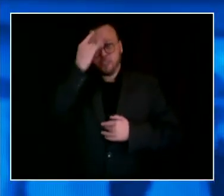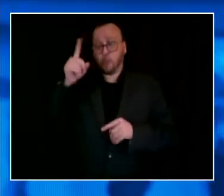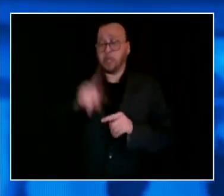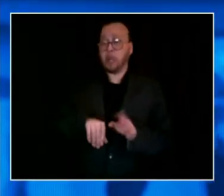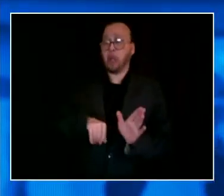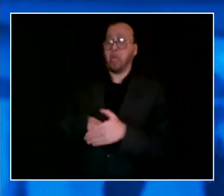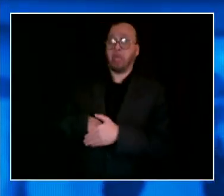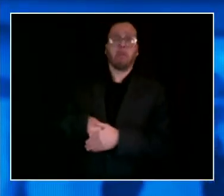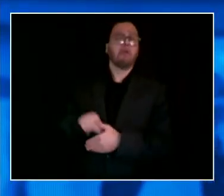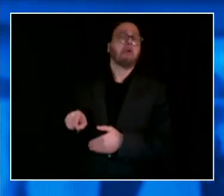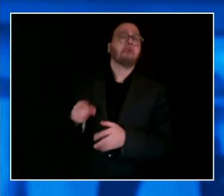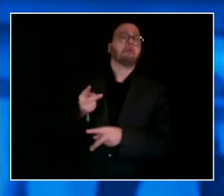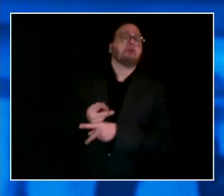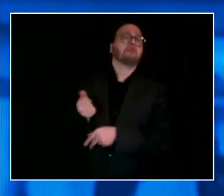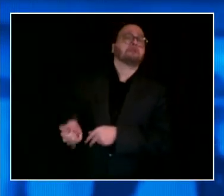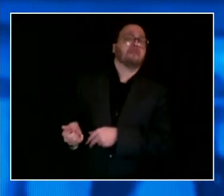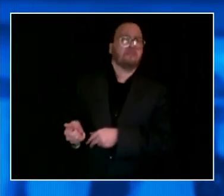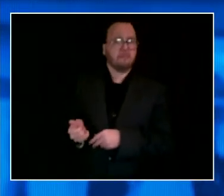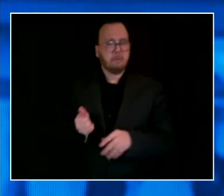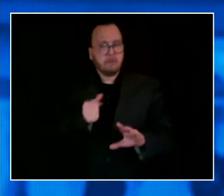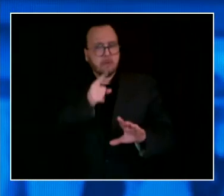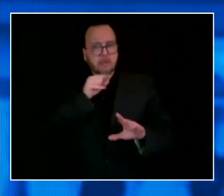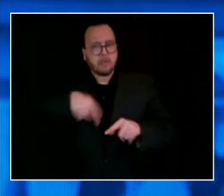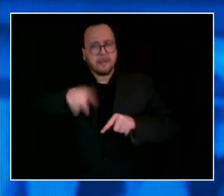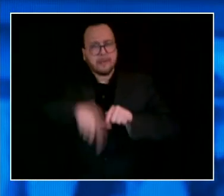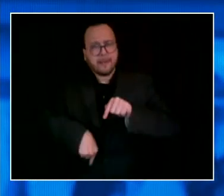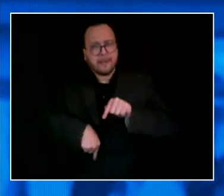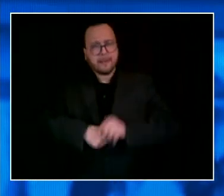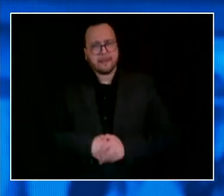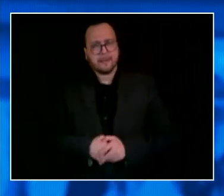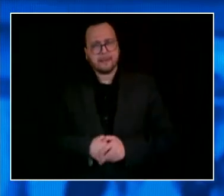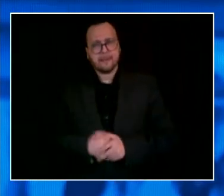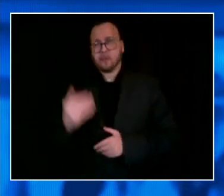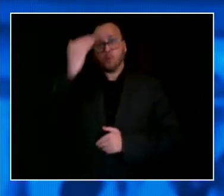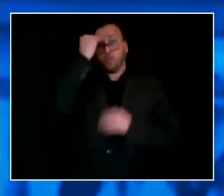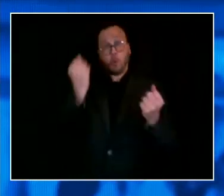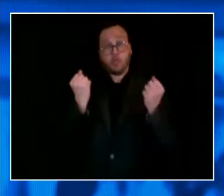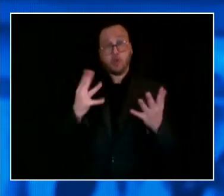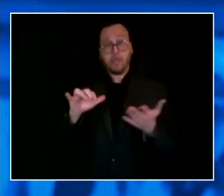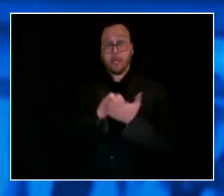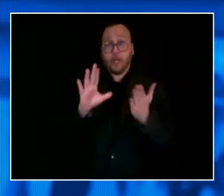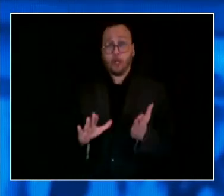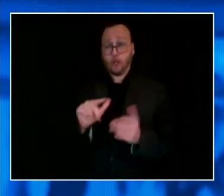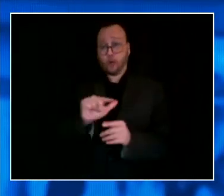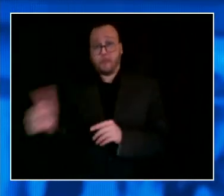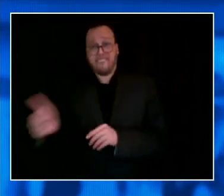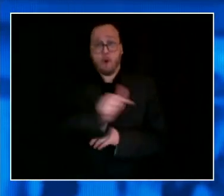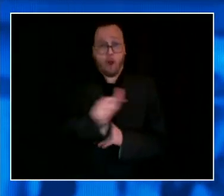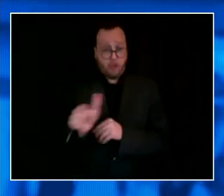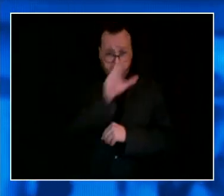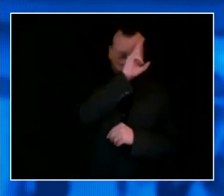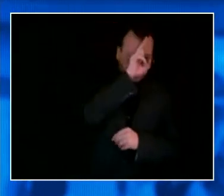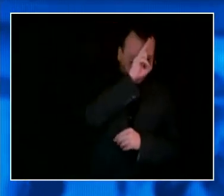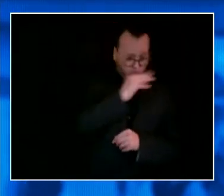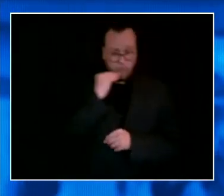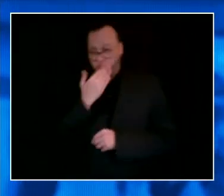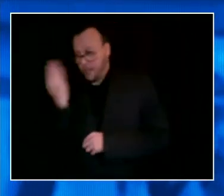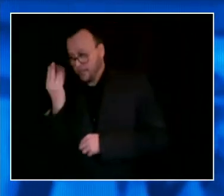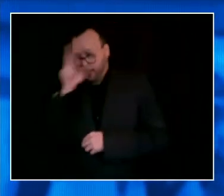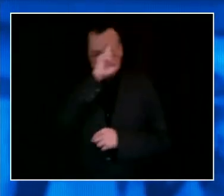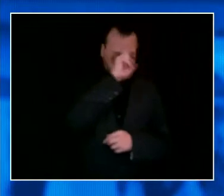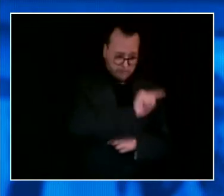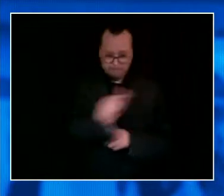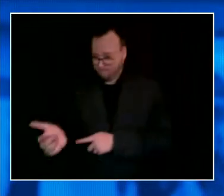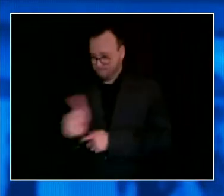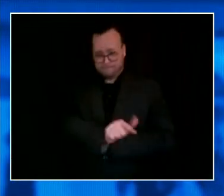care of themselves when they can't. We know that too many New Yorkers cycle between the hospital and homelessness. So we're going to